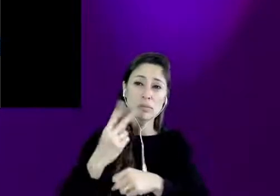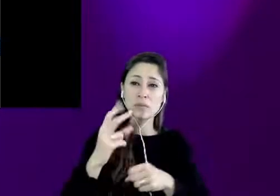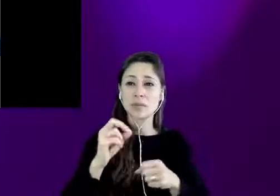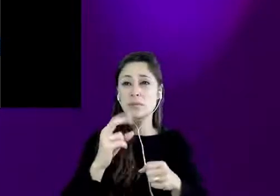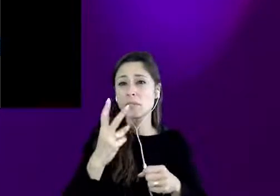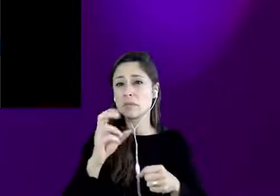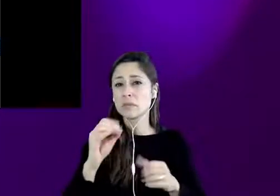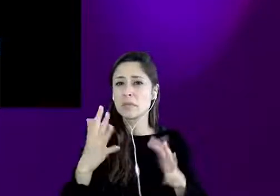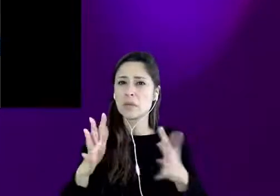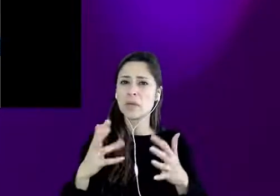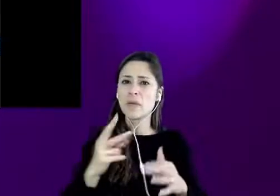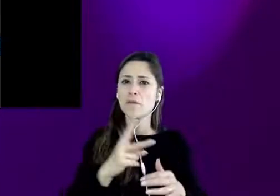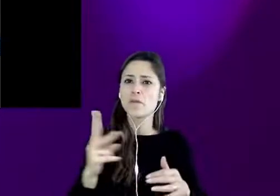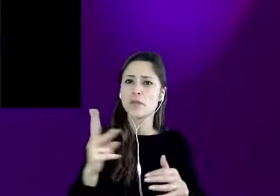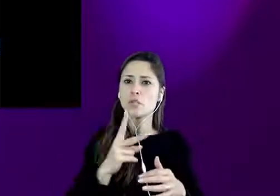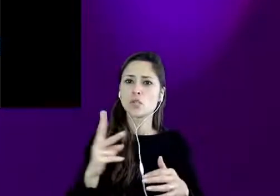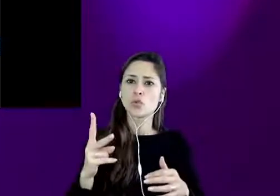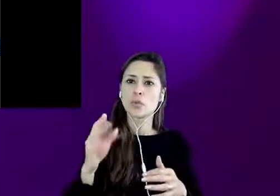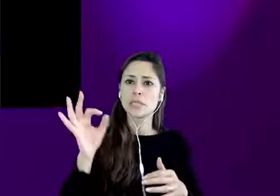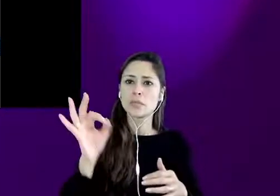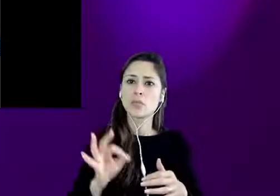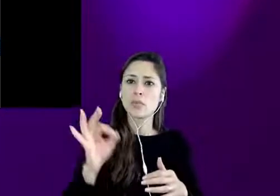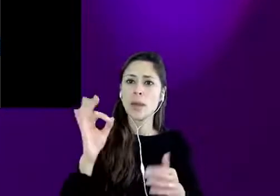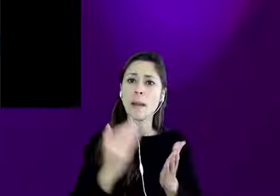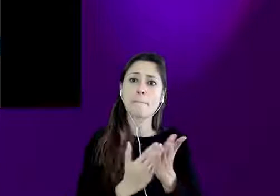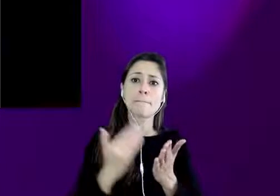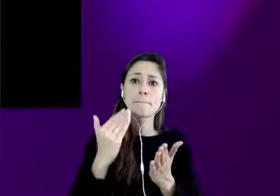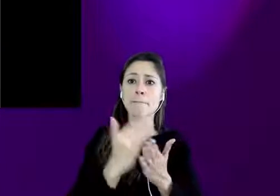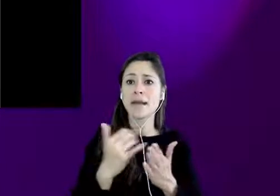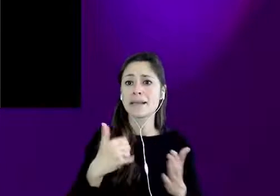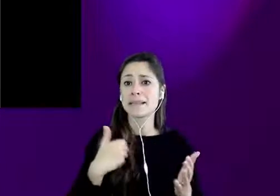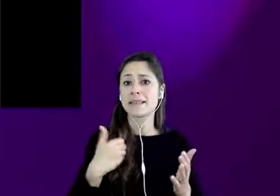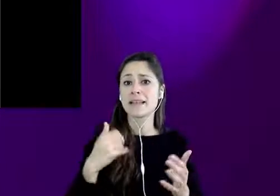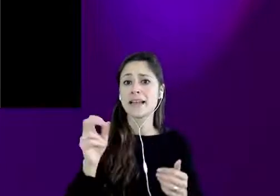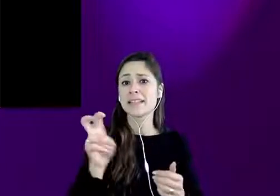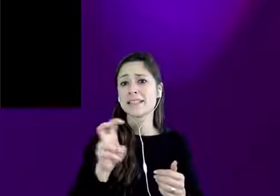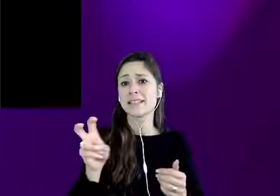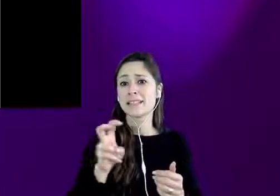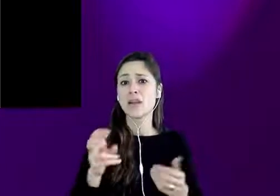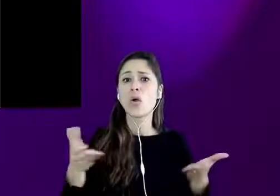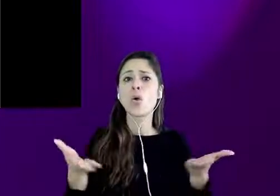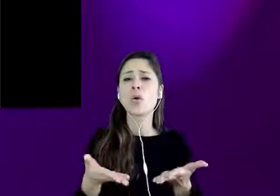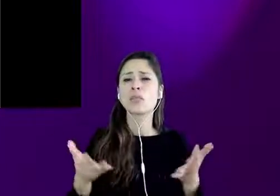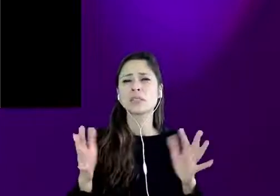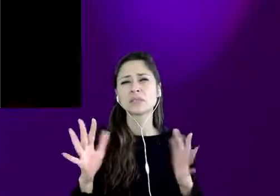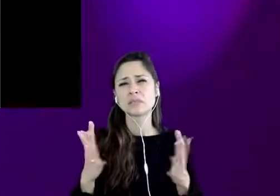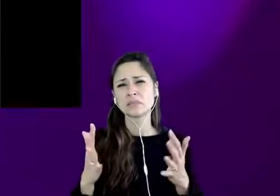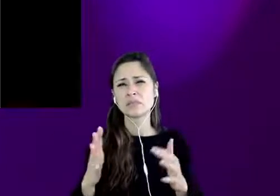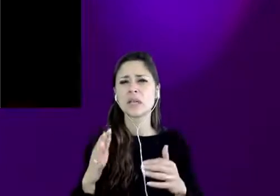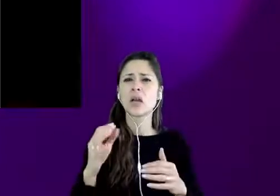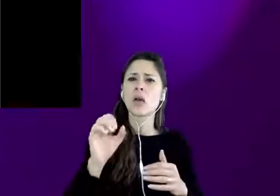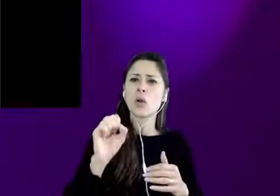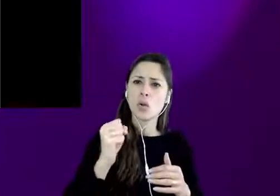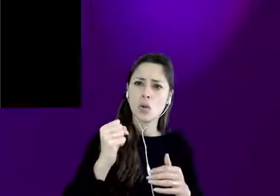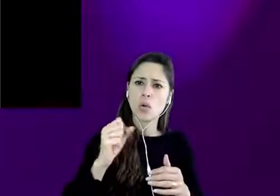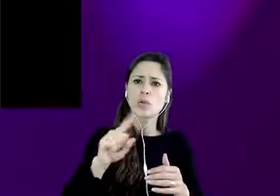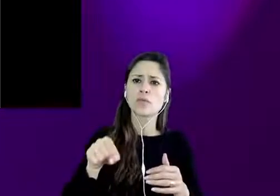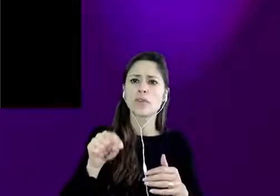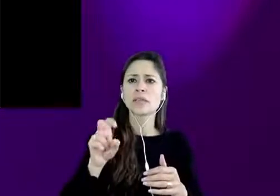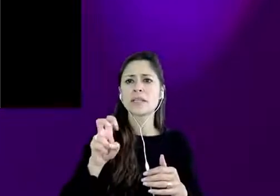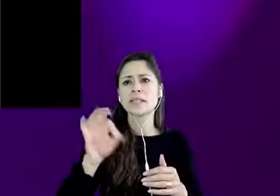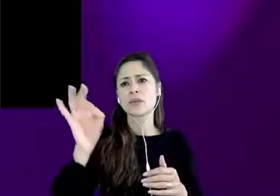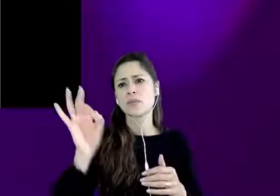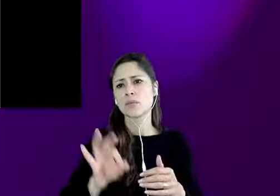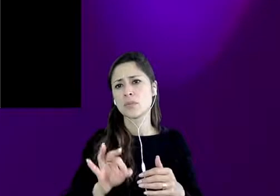today is only 8.5%. Women are postponing their first motherhood.